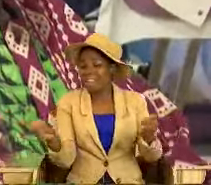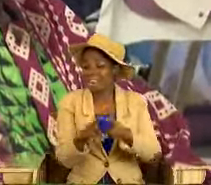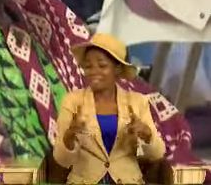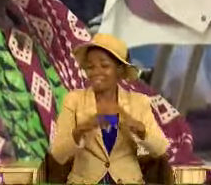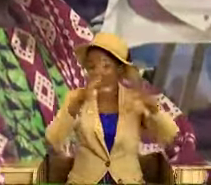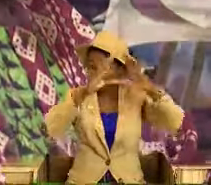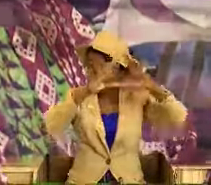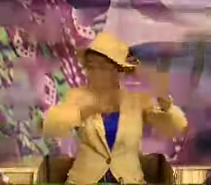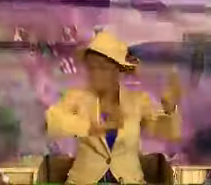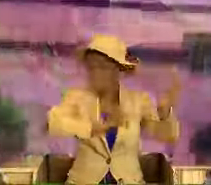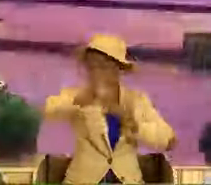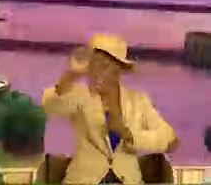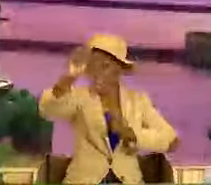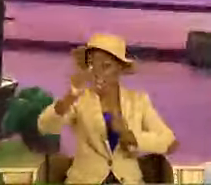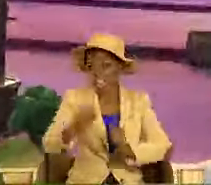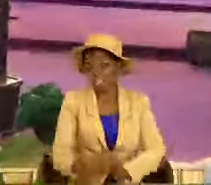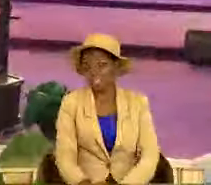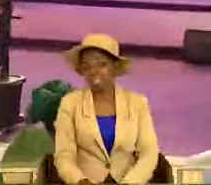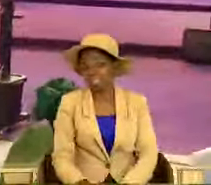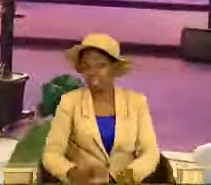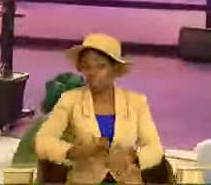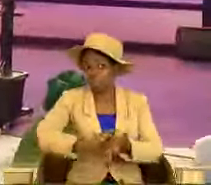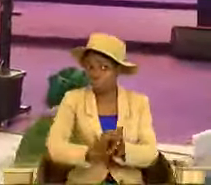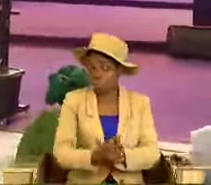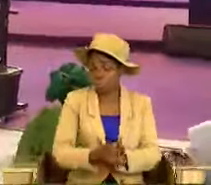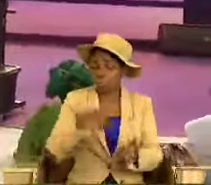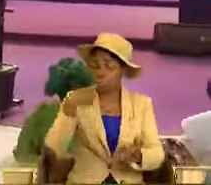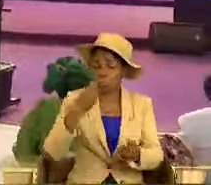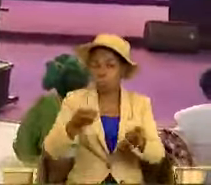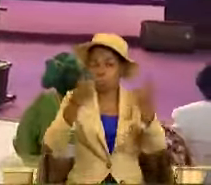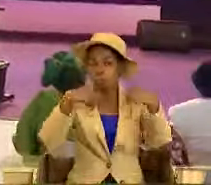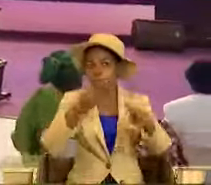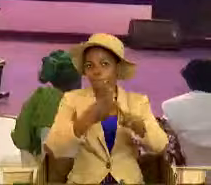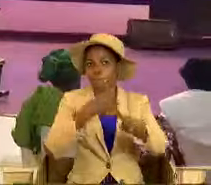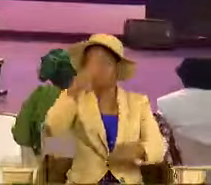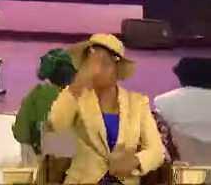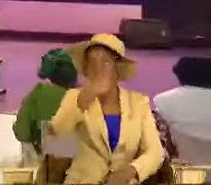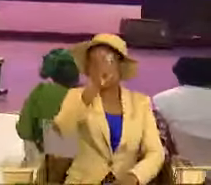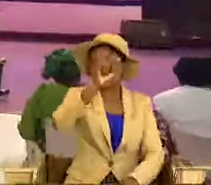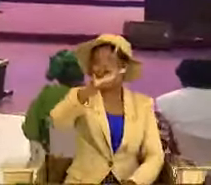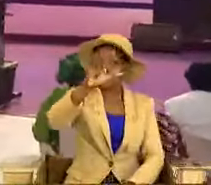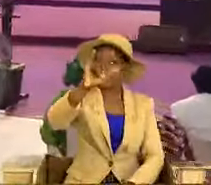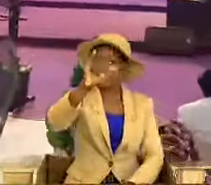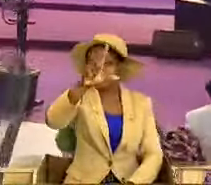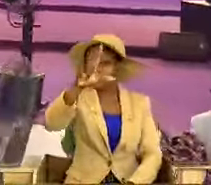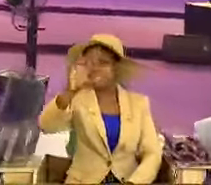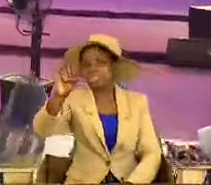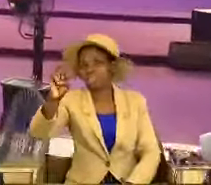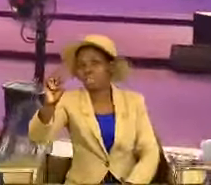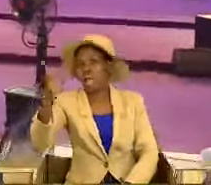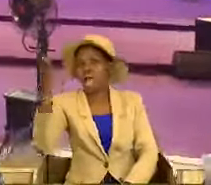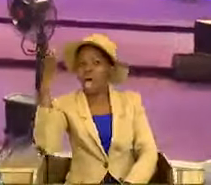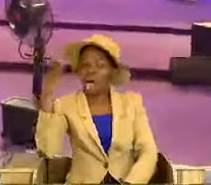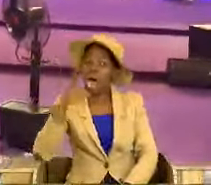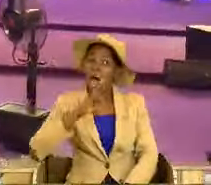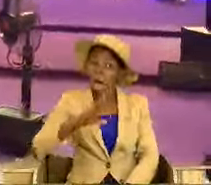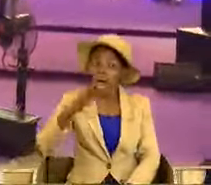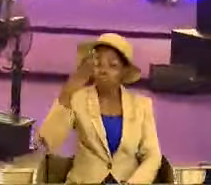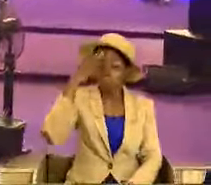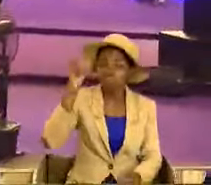government so those who Come From Galilee they are known to be